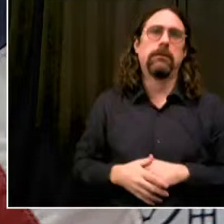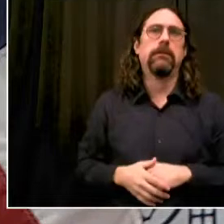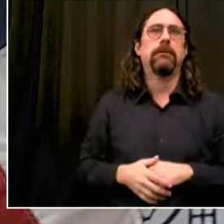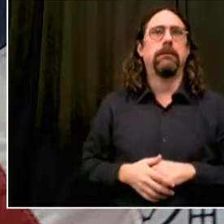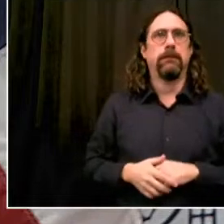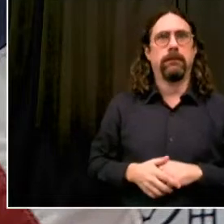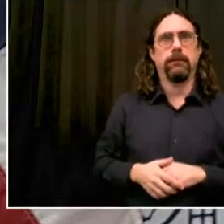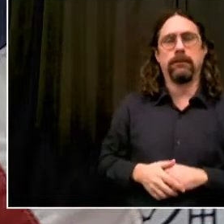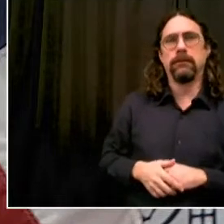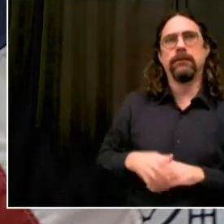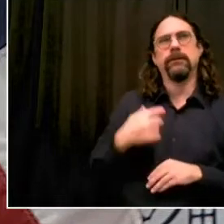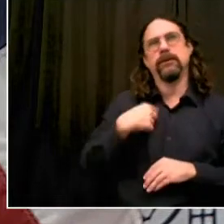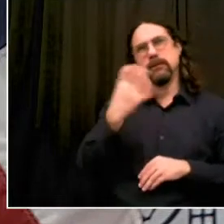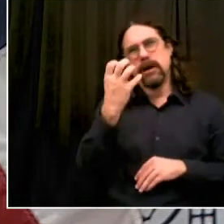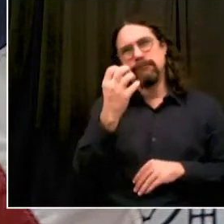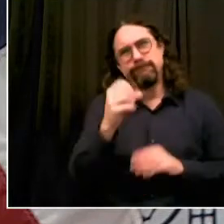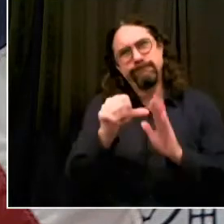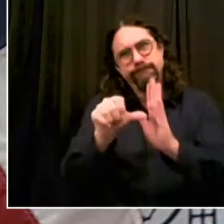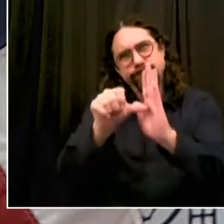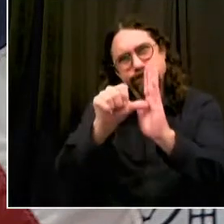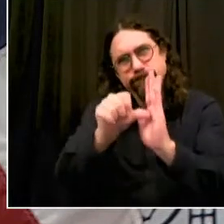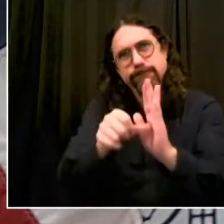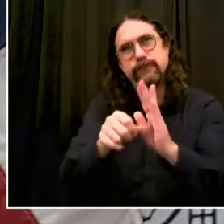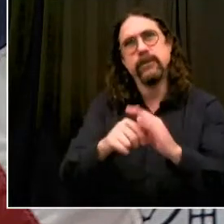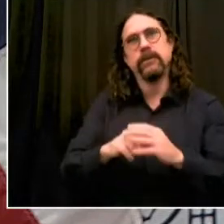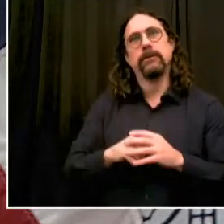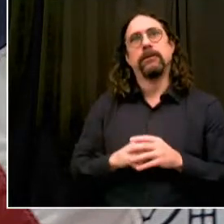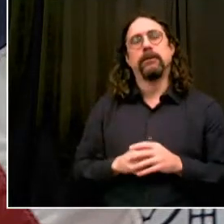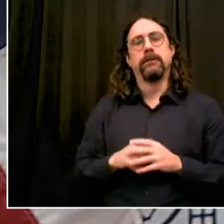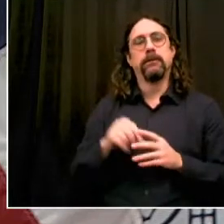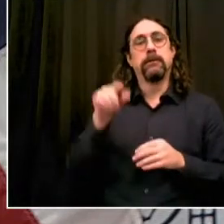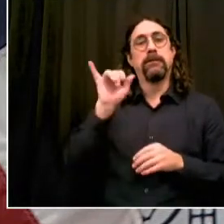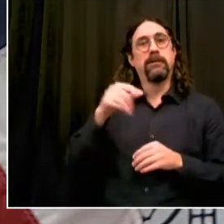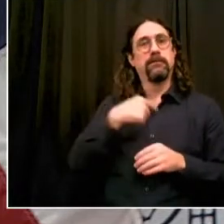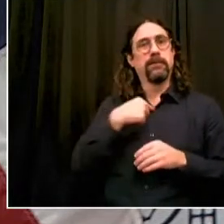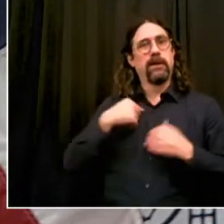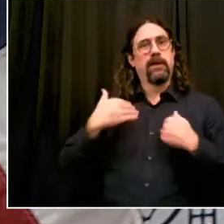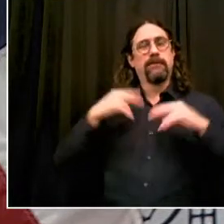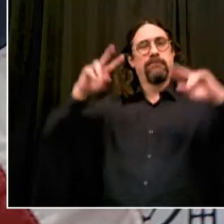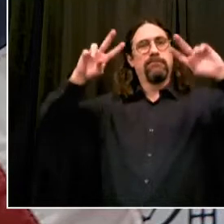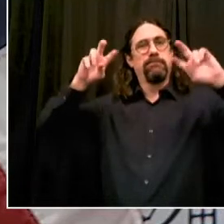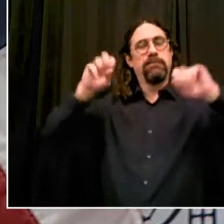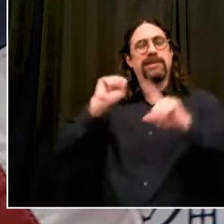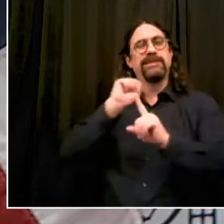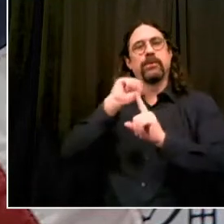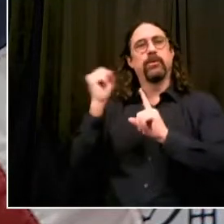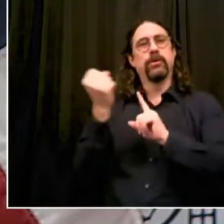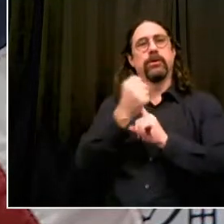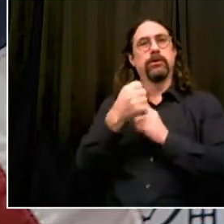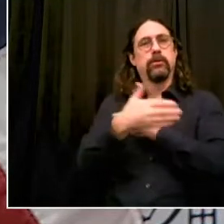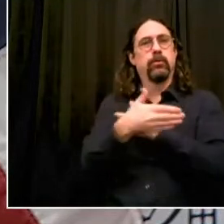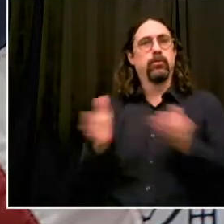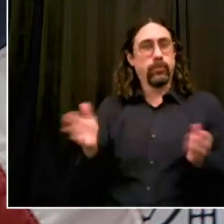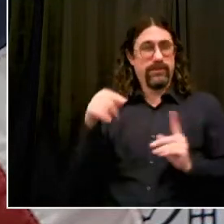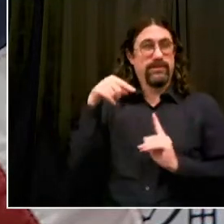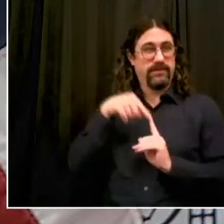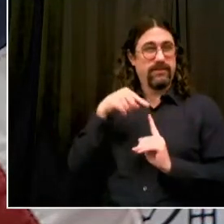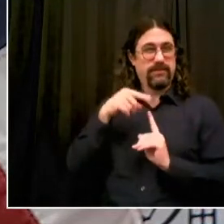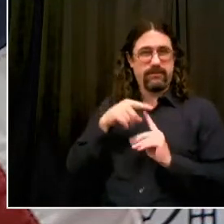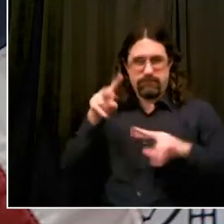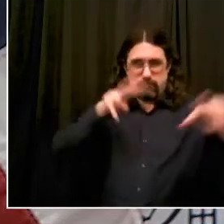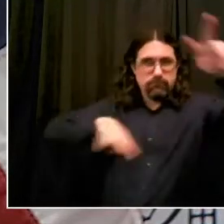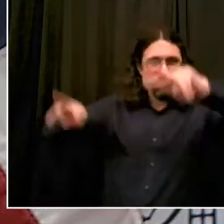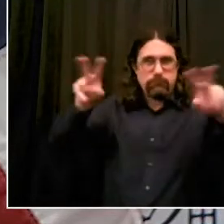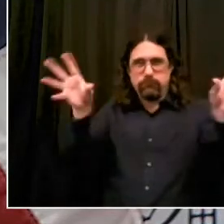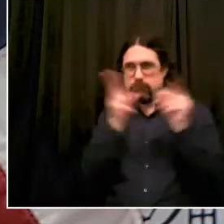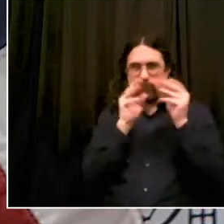Melanie LaRocca, the Buildings Department, who's led the way with a great team at the Situation Room. One of the things our labor partners have really focused on